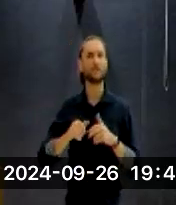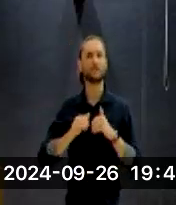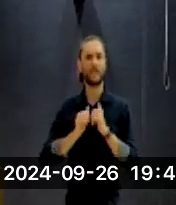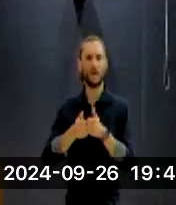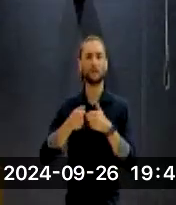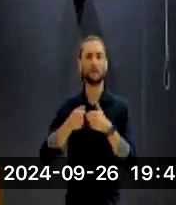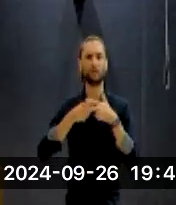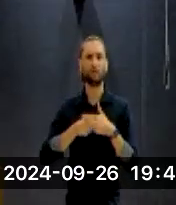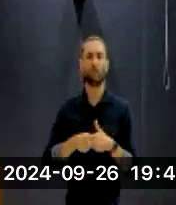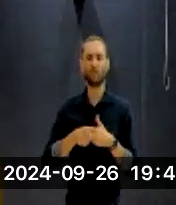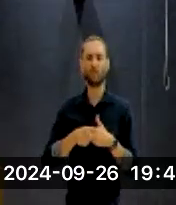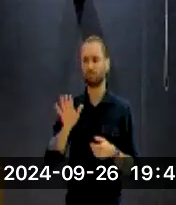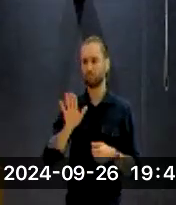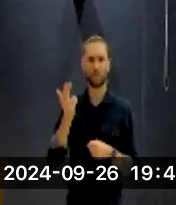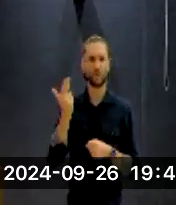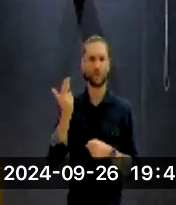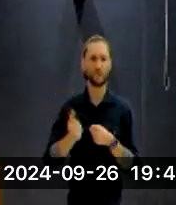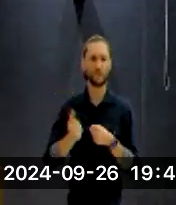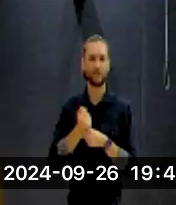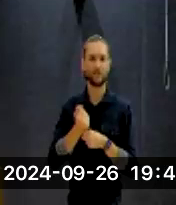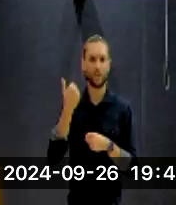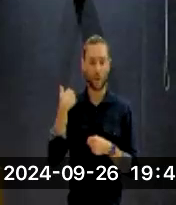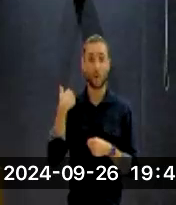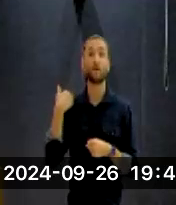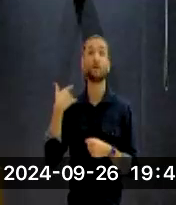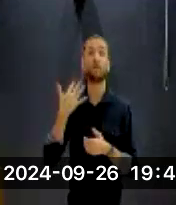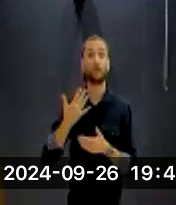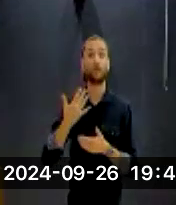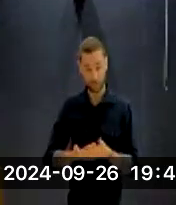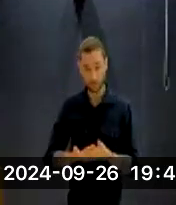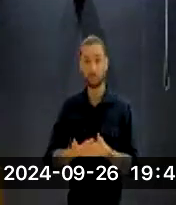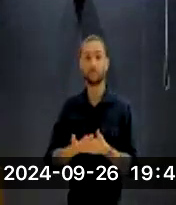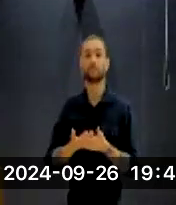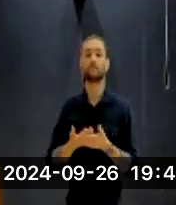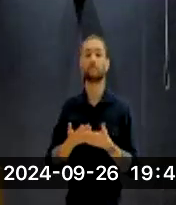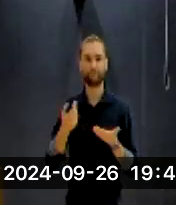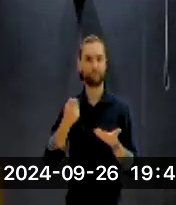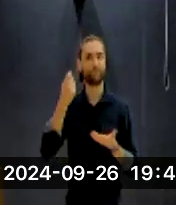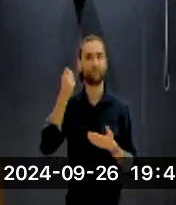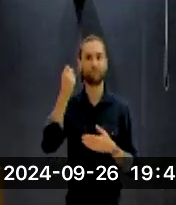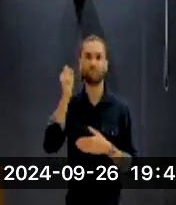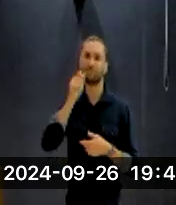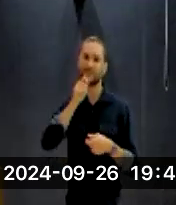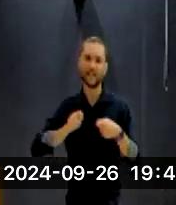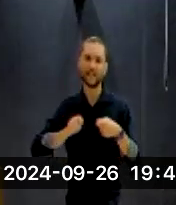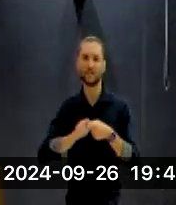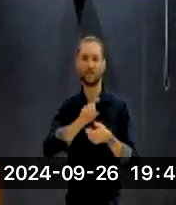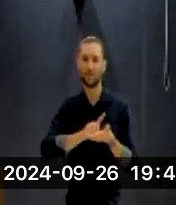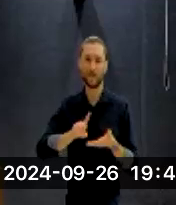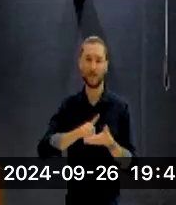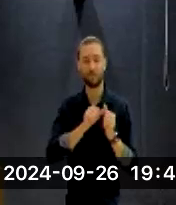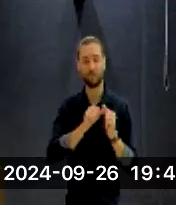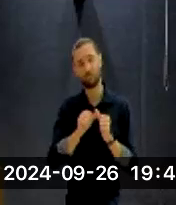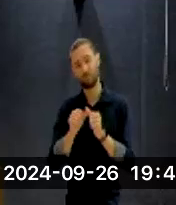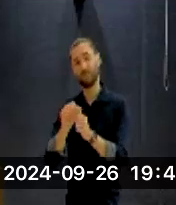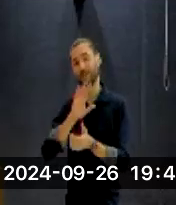about 13 years ago. Fast forward 13 years ago, the retaliation and discrimination never ended. I